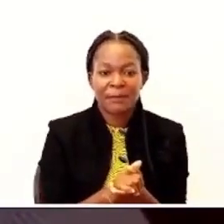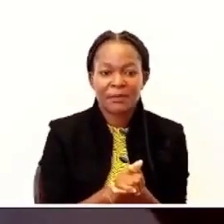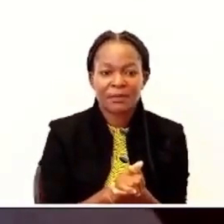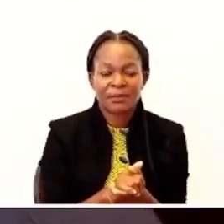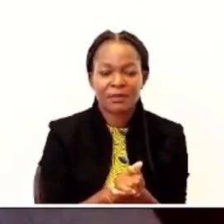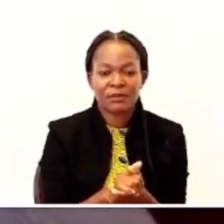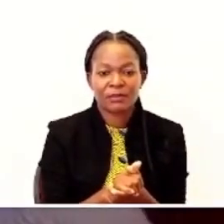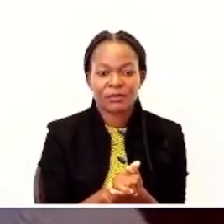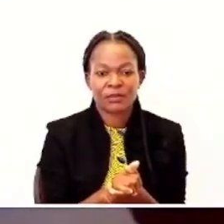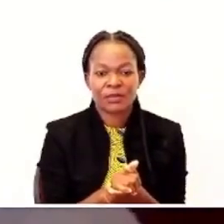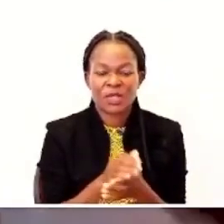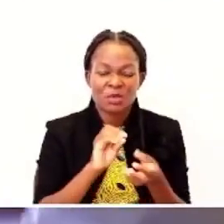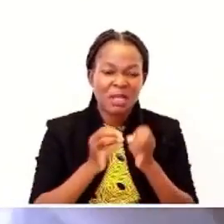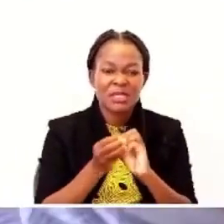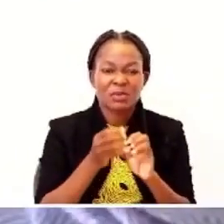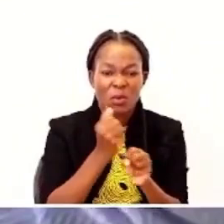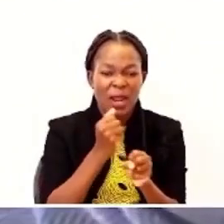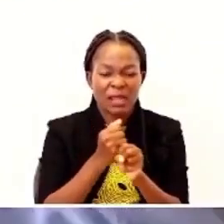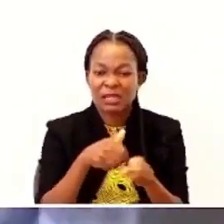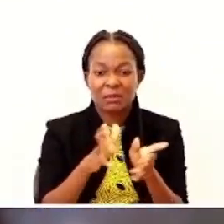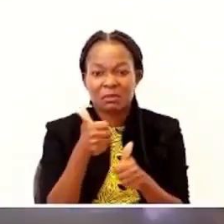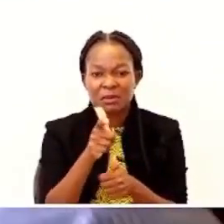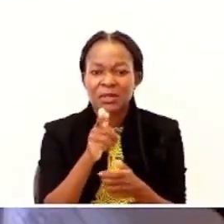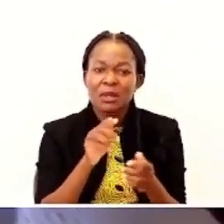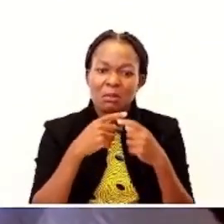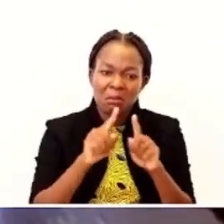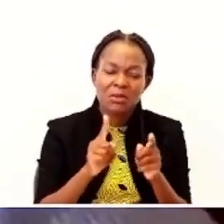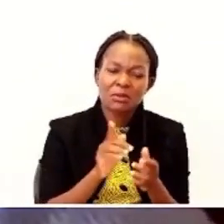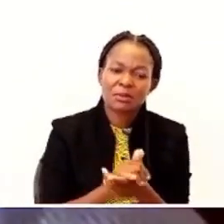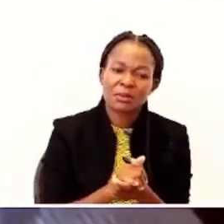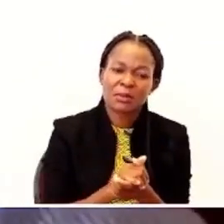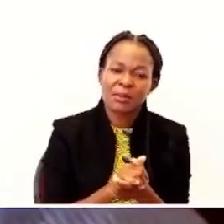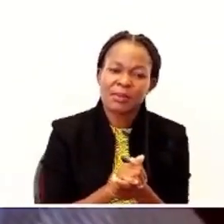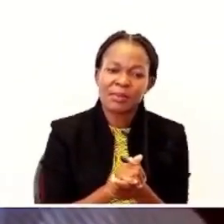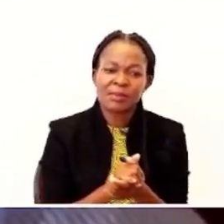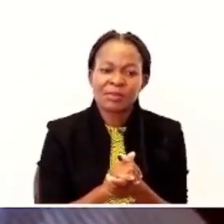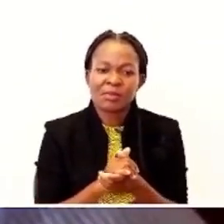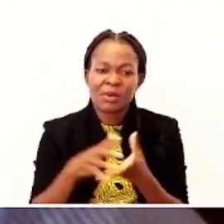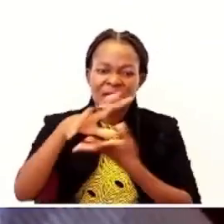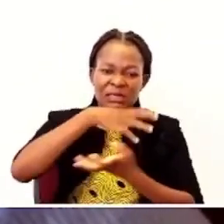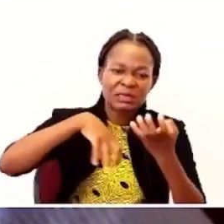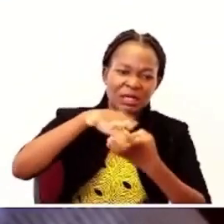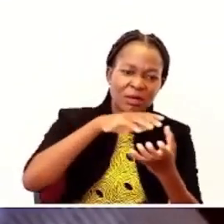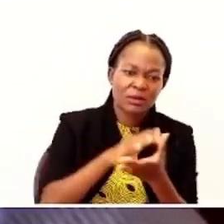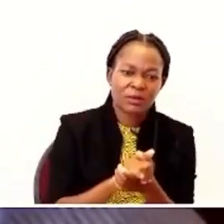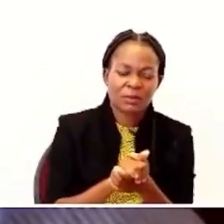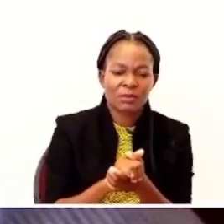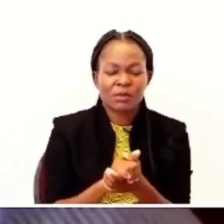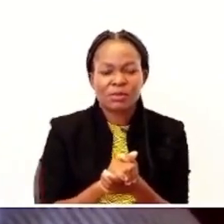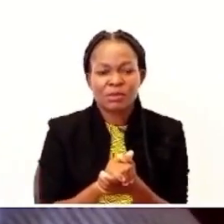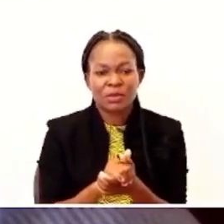into extractivism and depletion and destruction of our